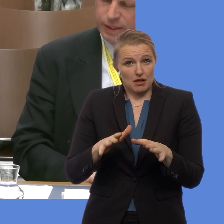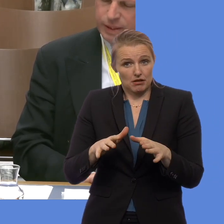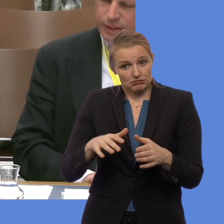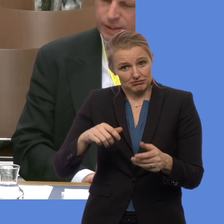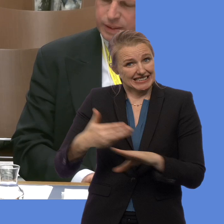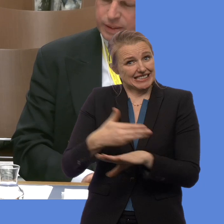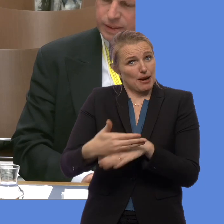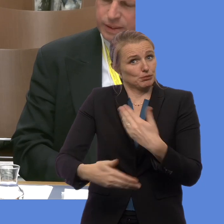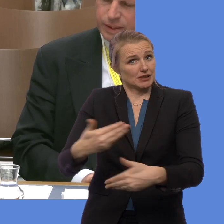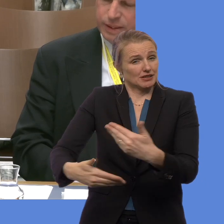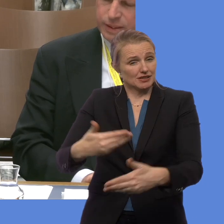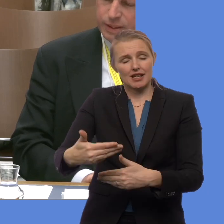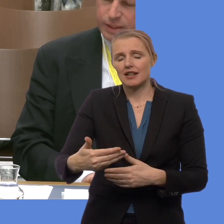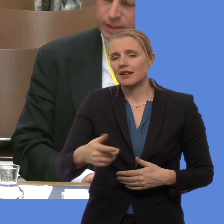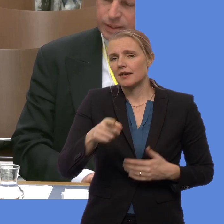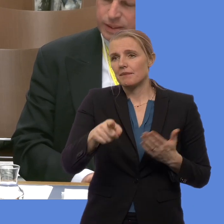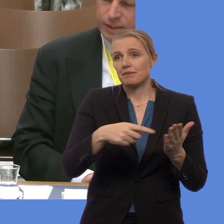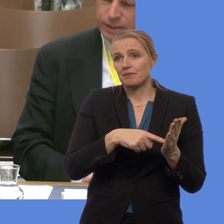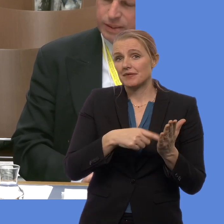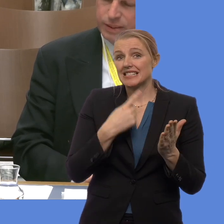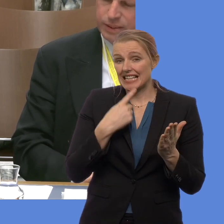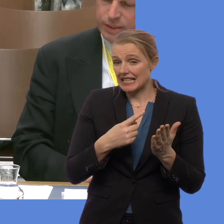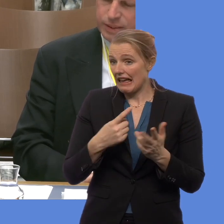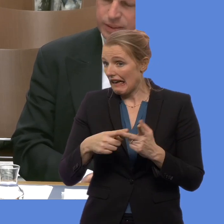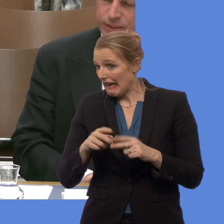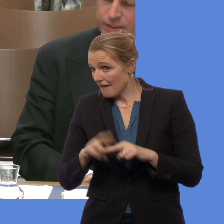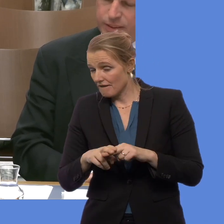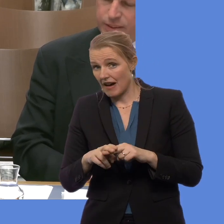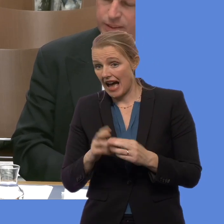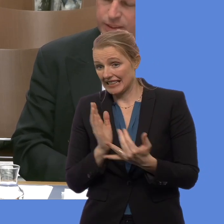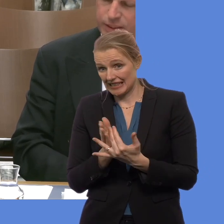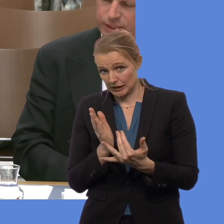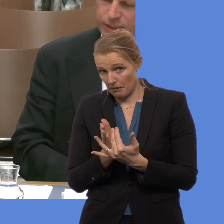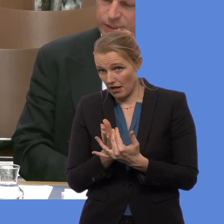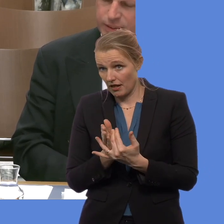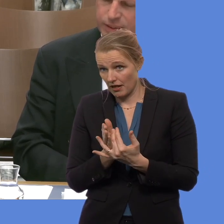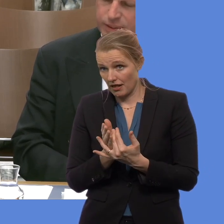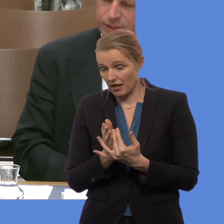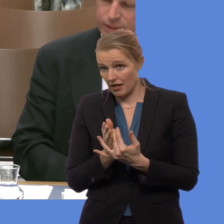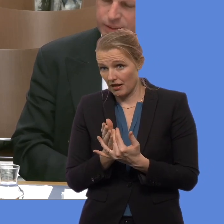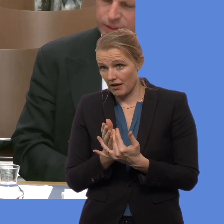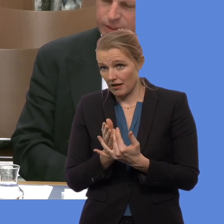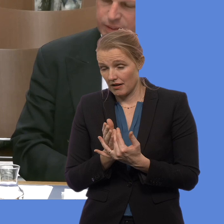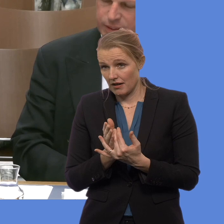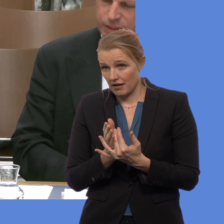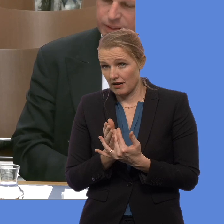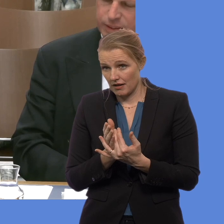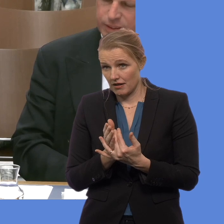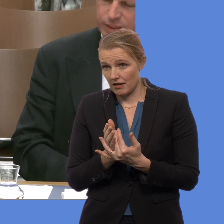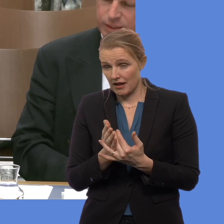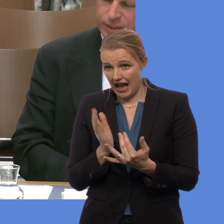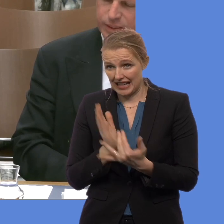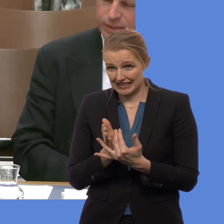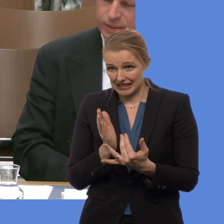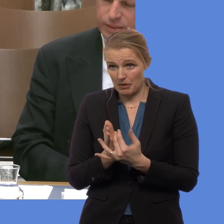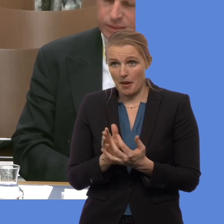for the purpose of this section, if as well as being accessible to them in general terms, including as respects of convenience, access is